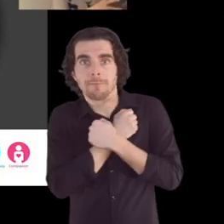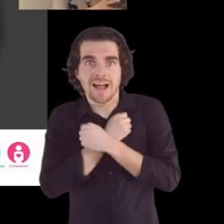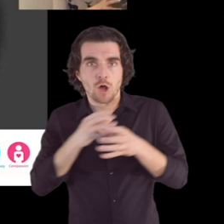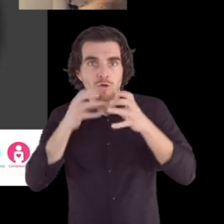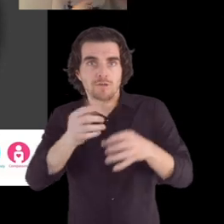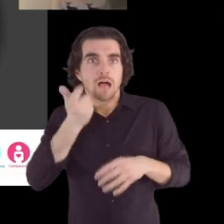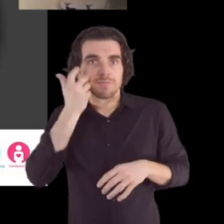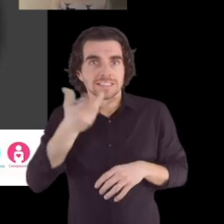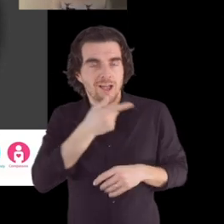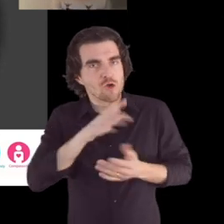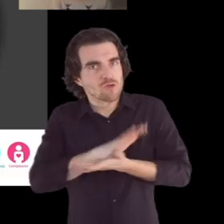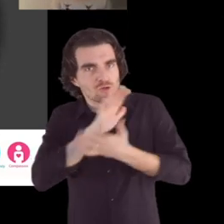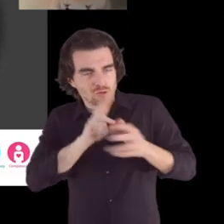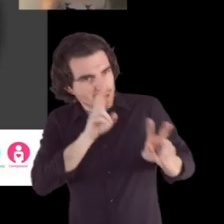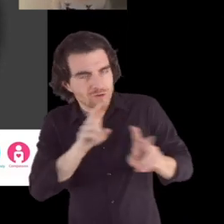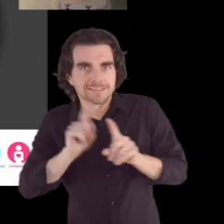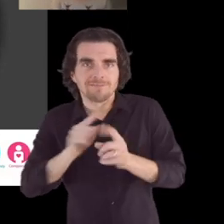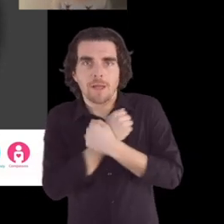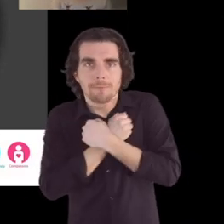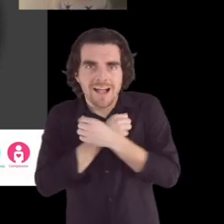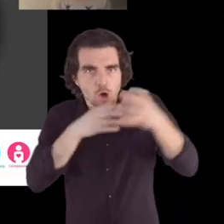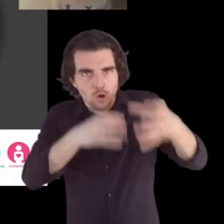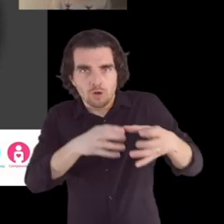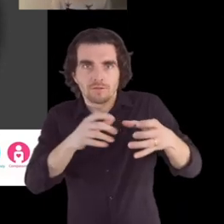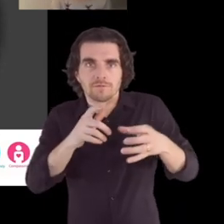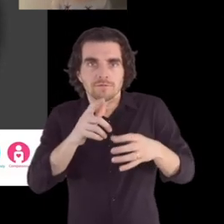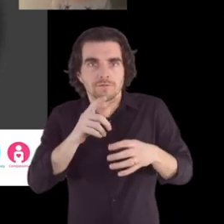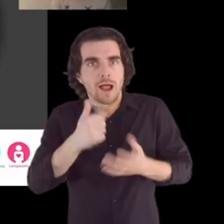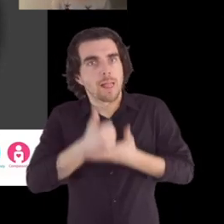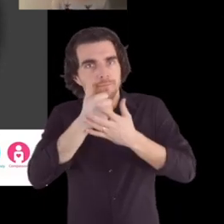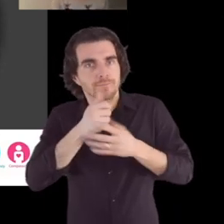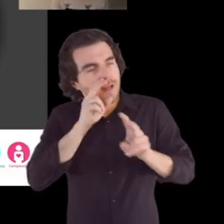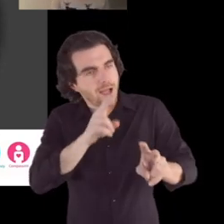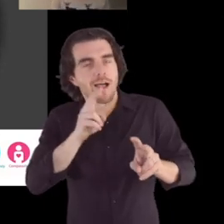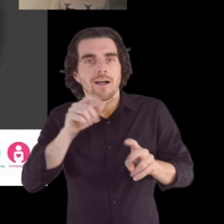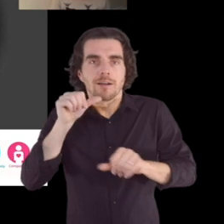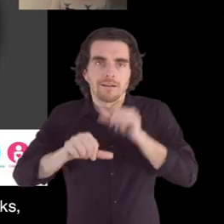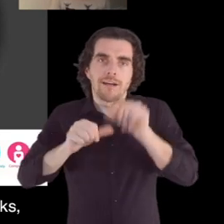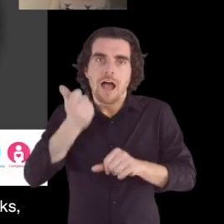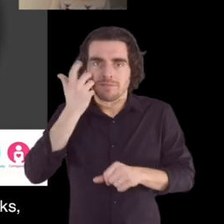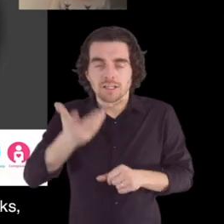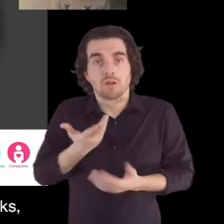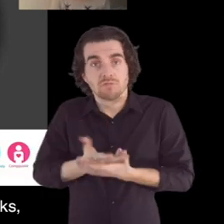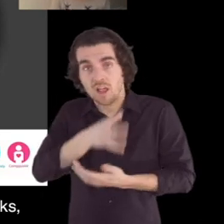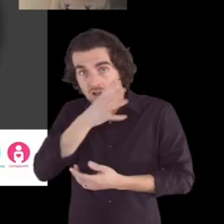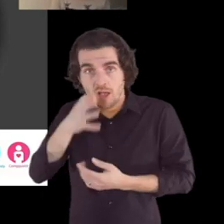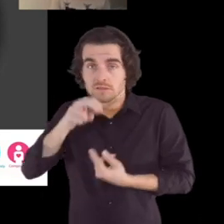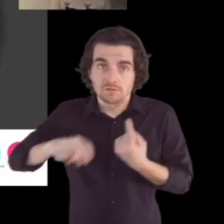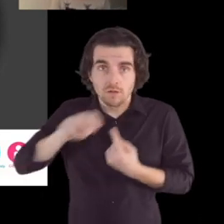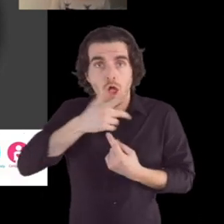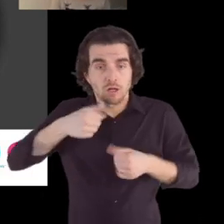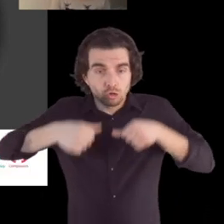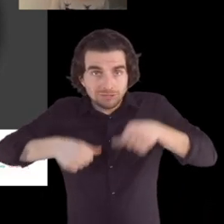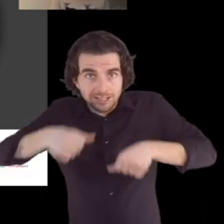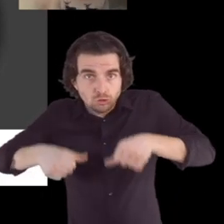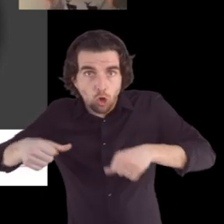each day, and that really gave her a lot of pleasure to see that. Trying to keep to a routine, being in nature, sitting in the garden, going for walks, doing jigsaws